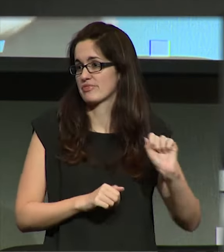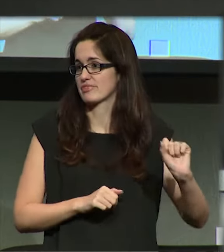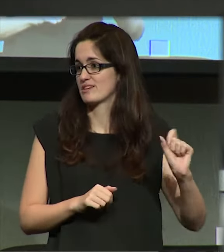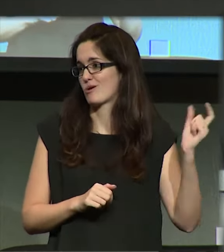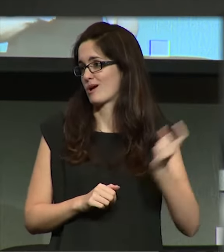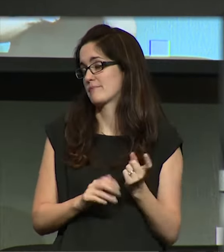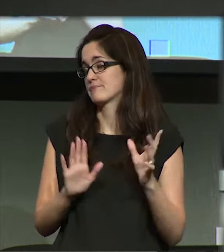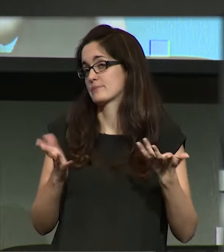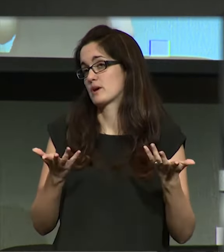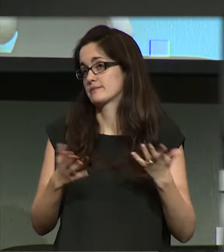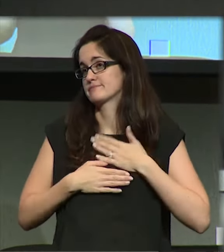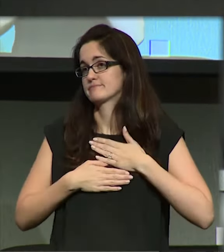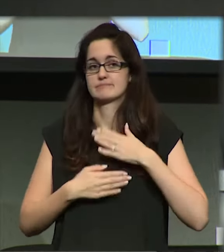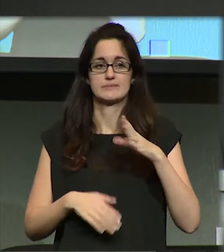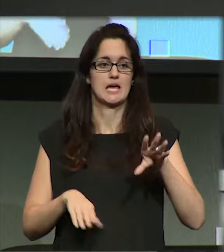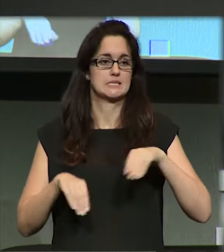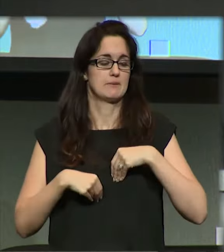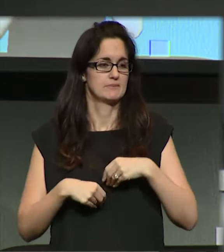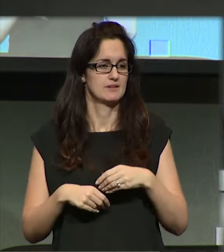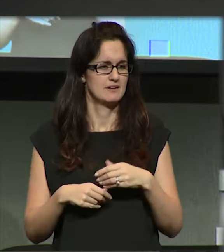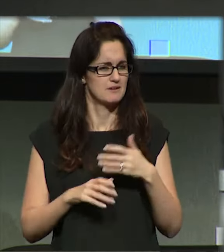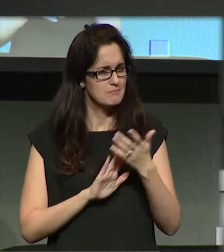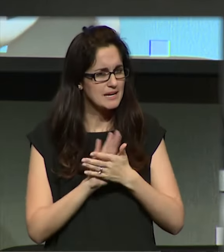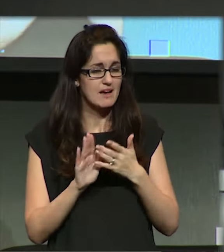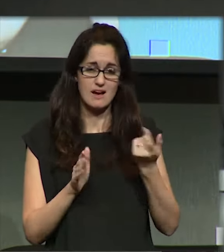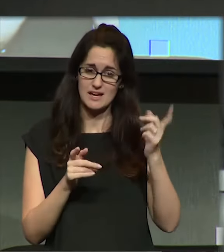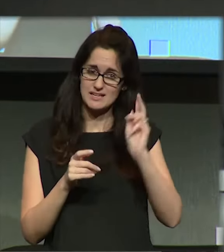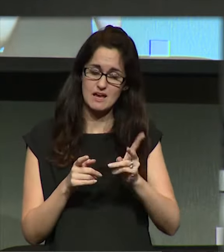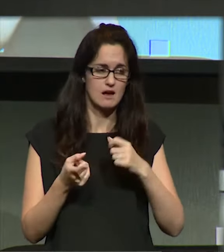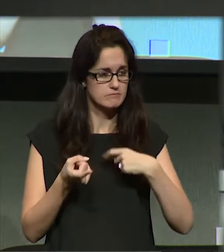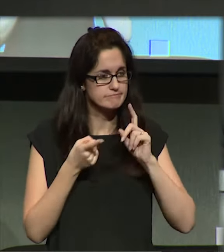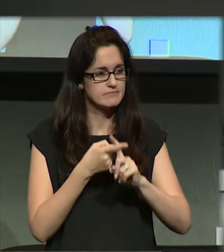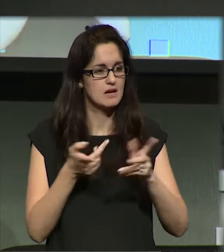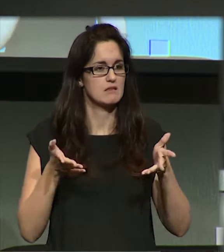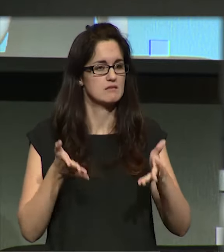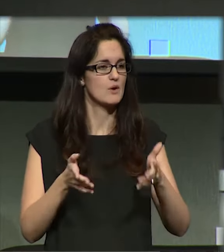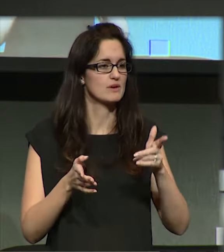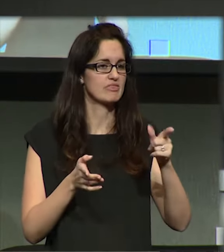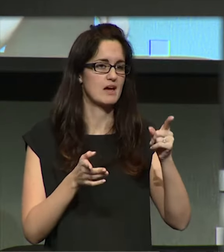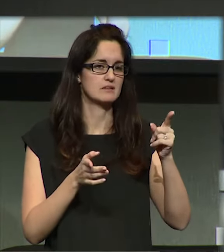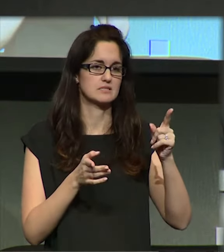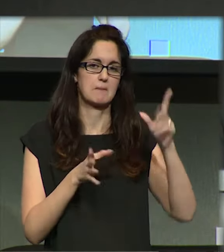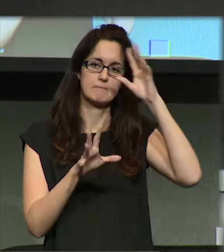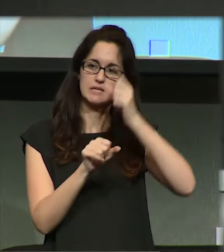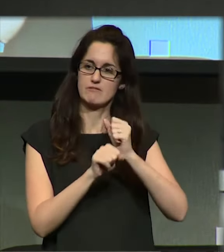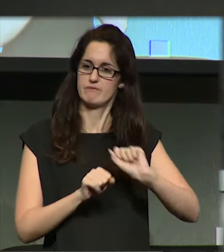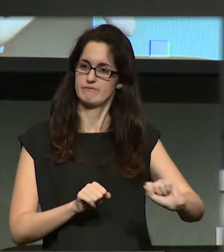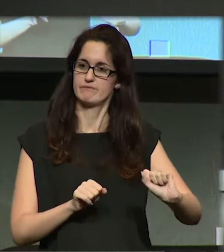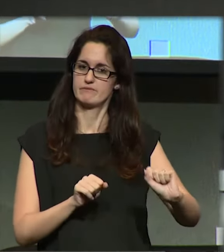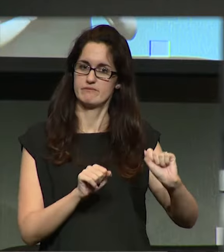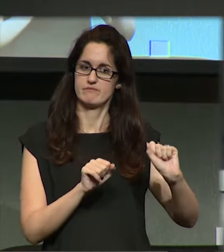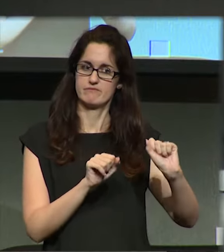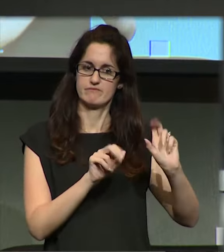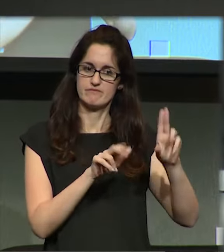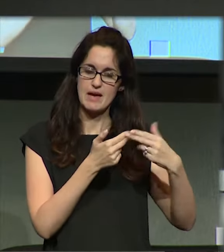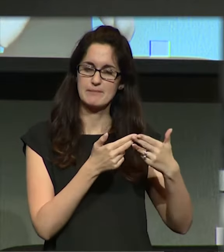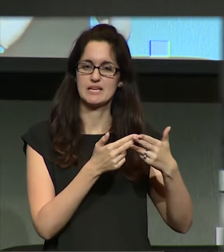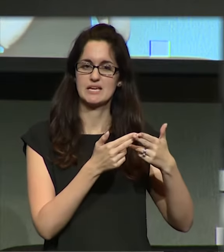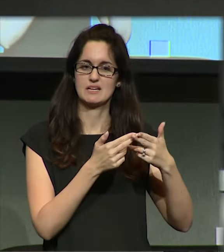how it is here, well, I'm actually colluding with that perception of Aboriginal kids and families as being